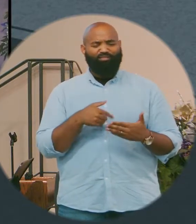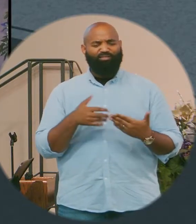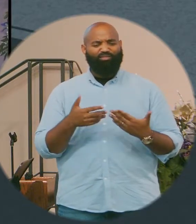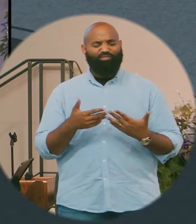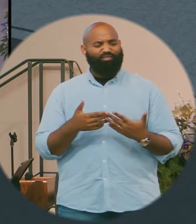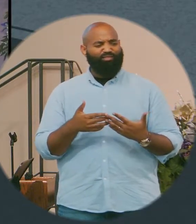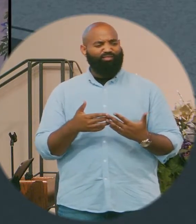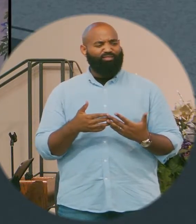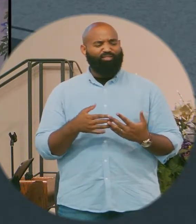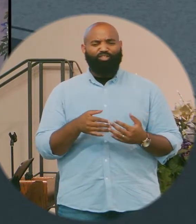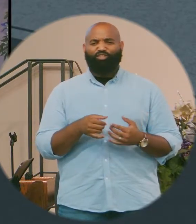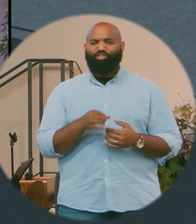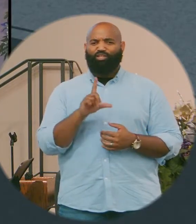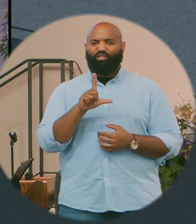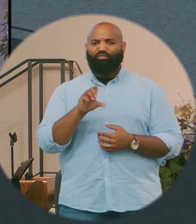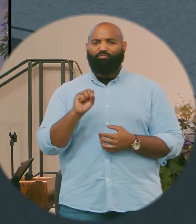like,